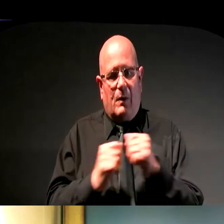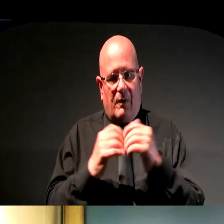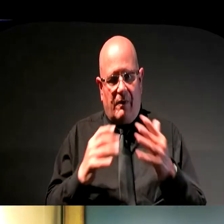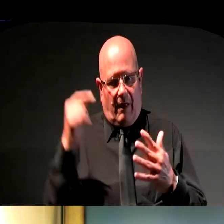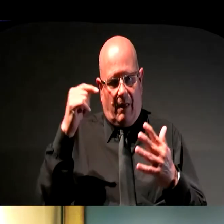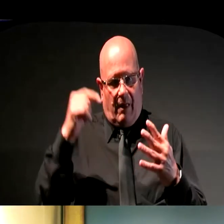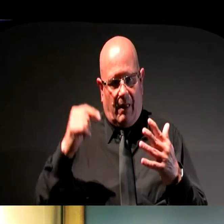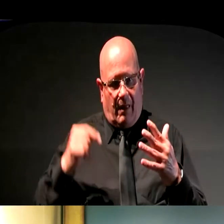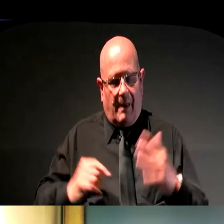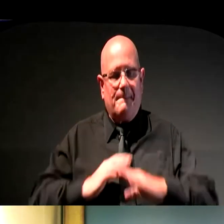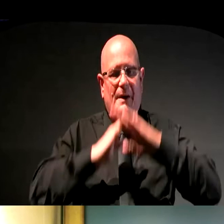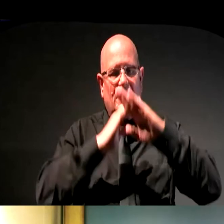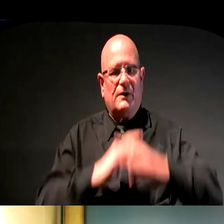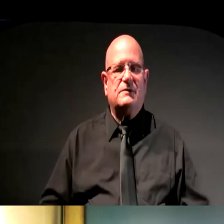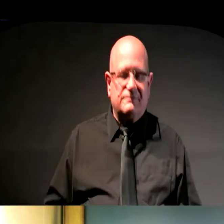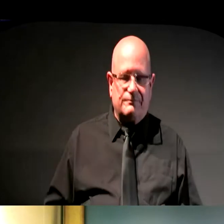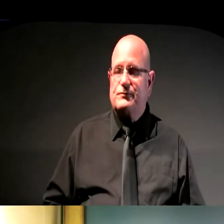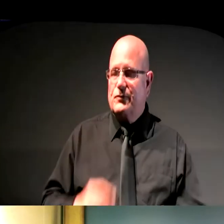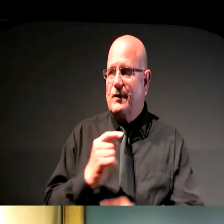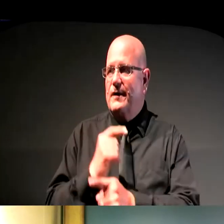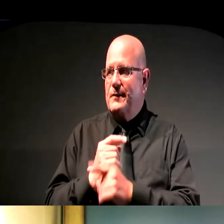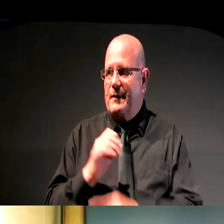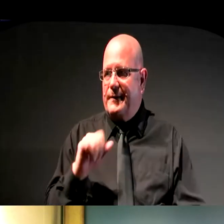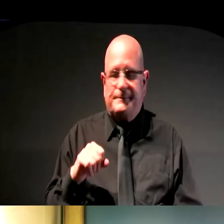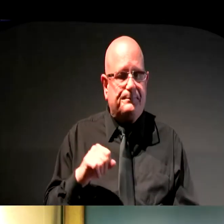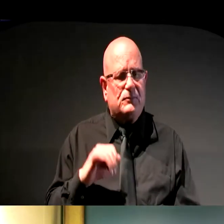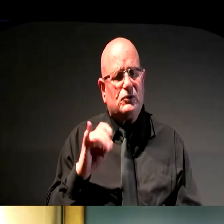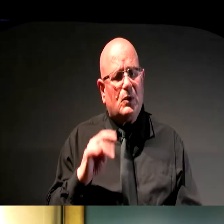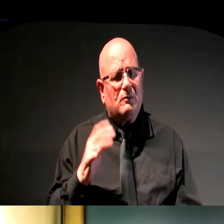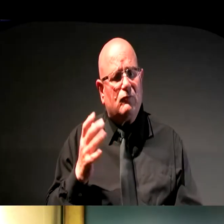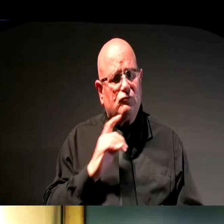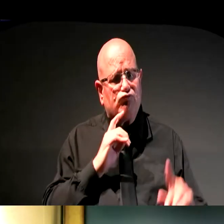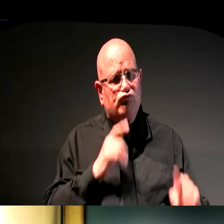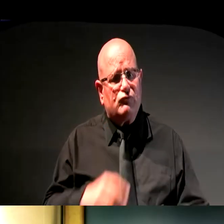barriers and walls. Right, right. Jordan, how would you respond?